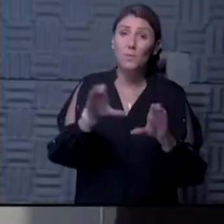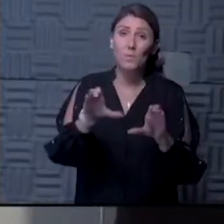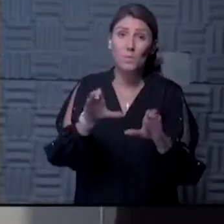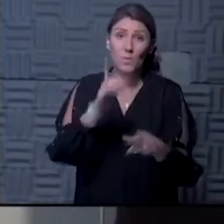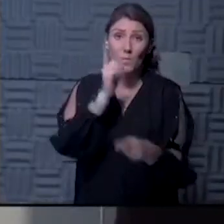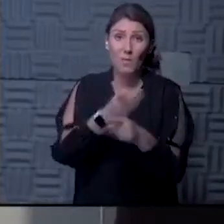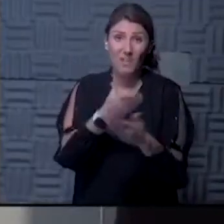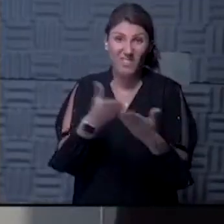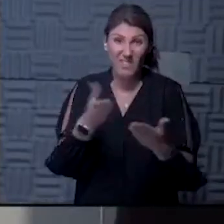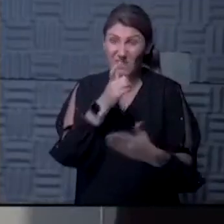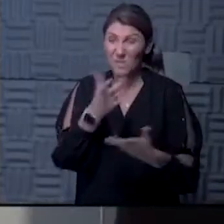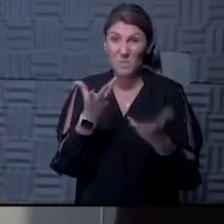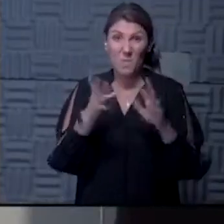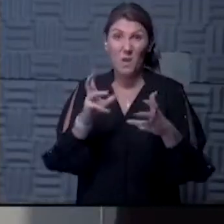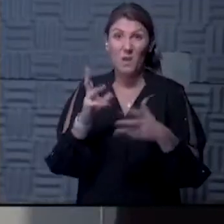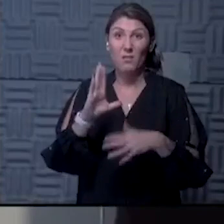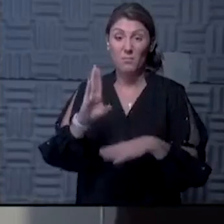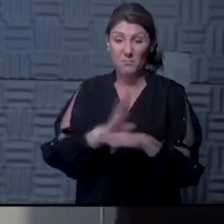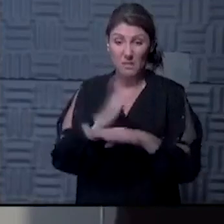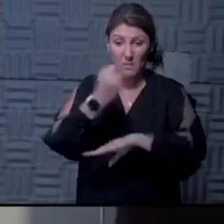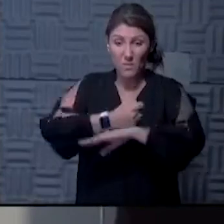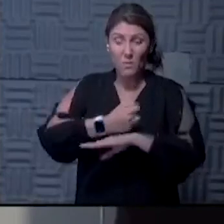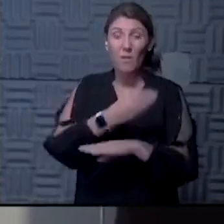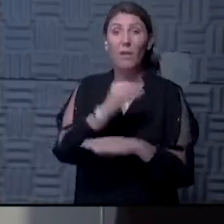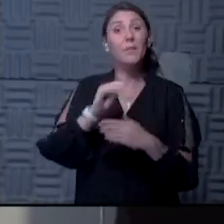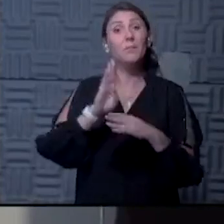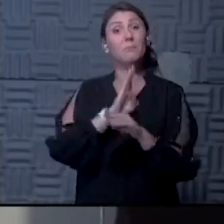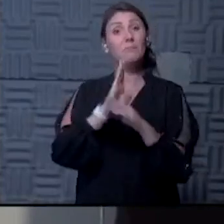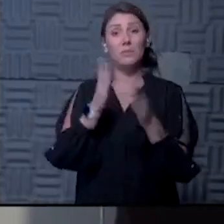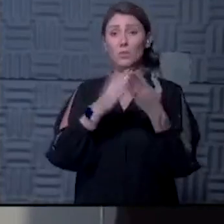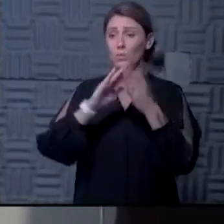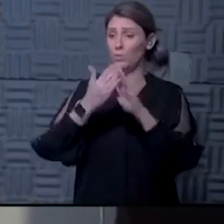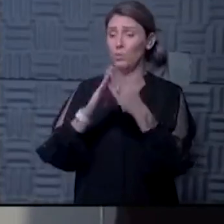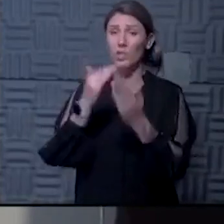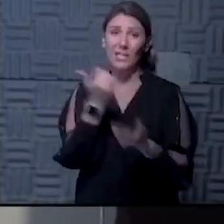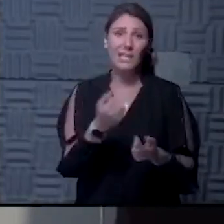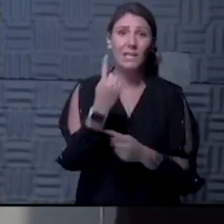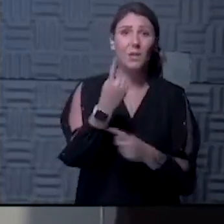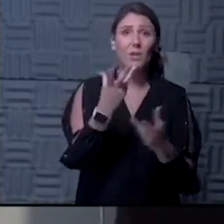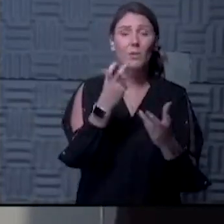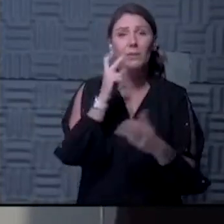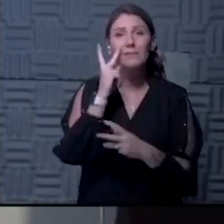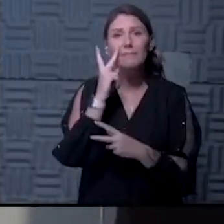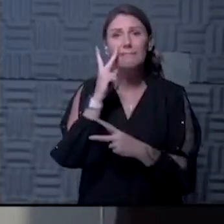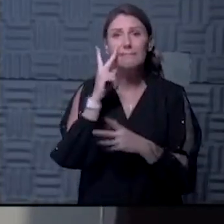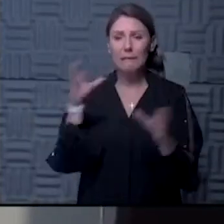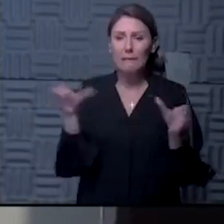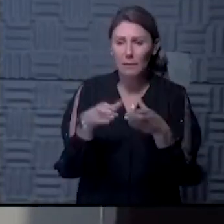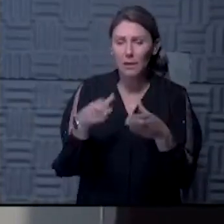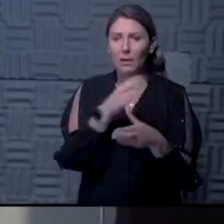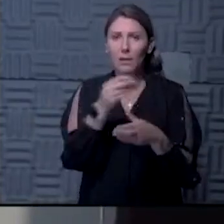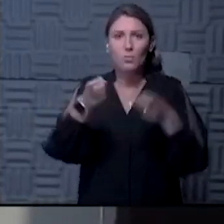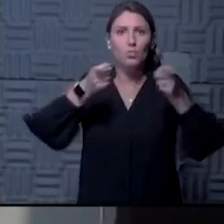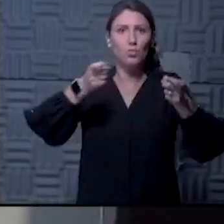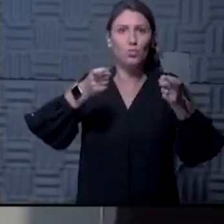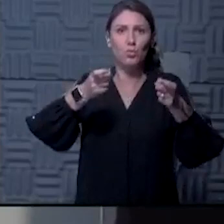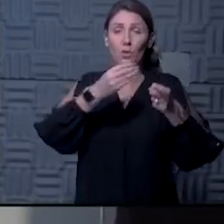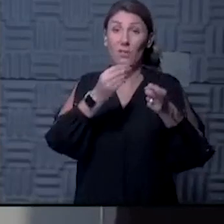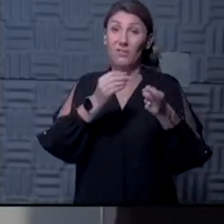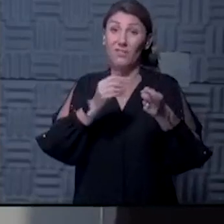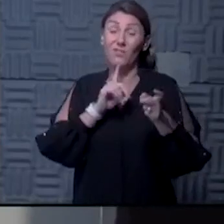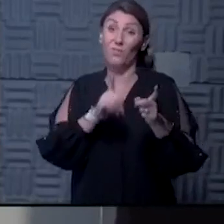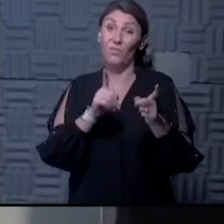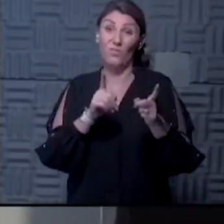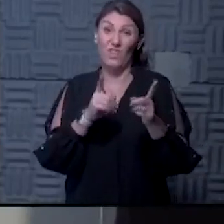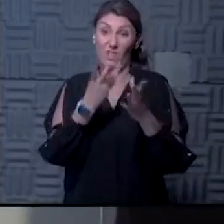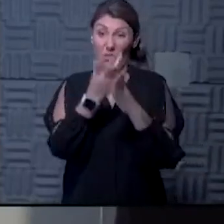Yeah, absolutely. I think the business community, as much as anybody wants to see this thing contained and controlled and ultimately